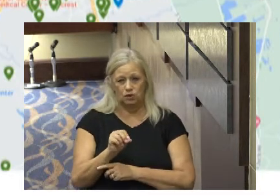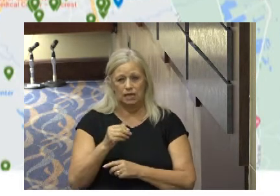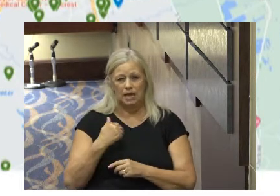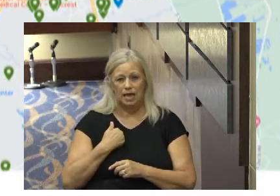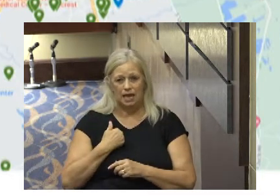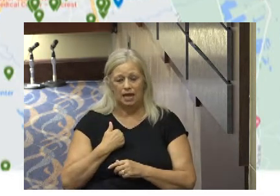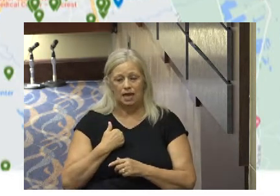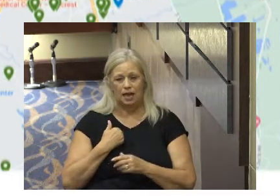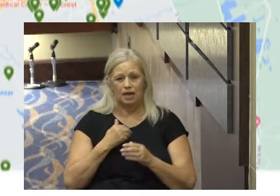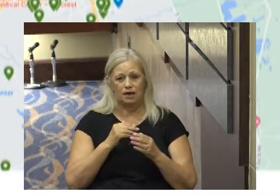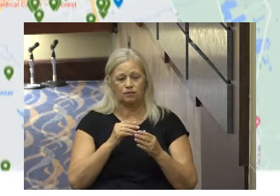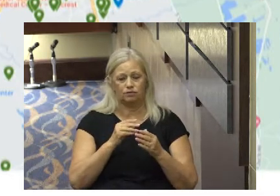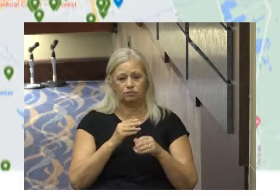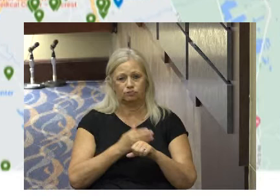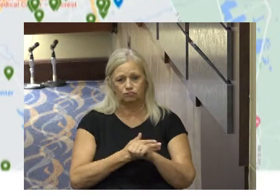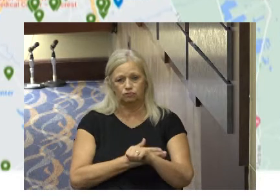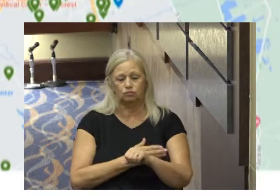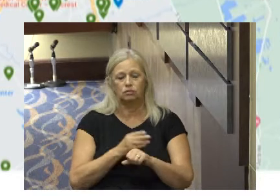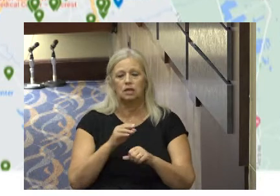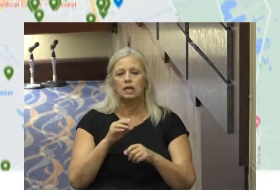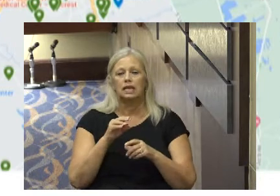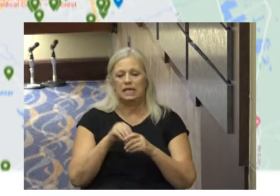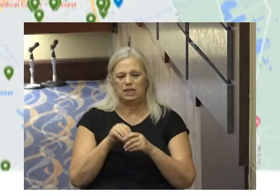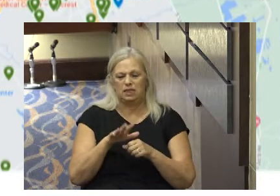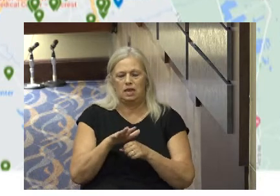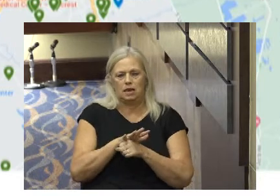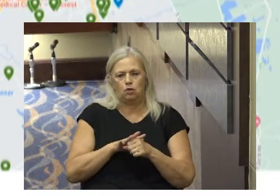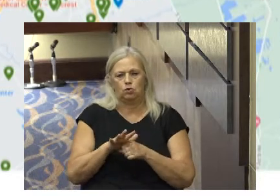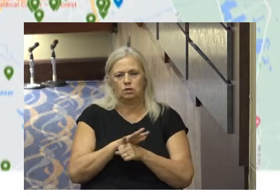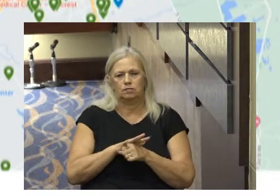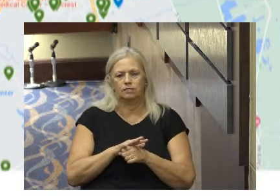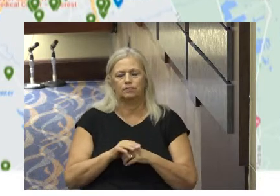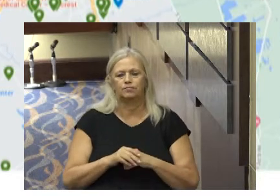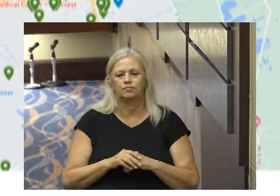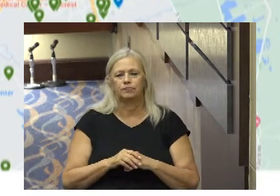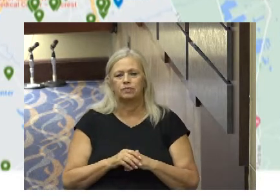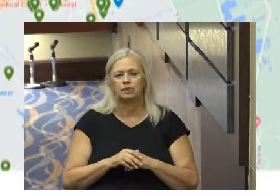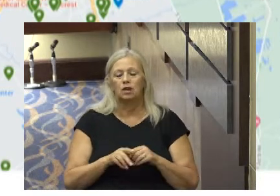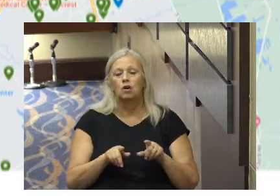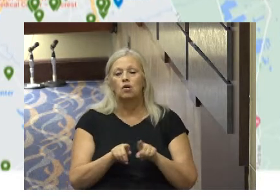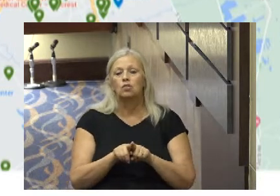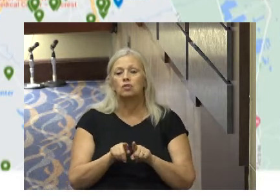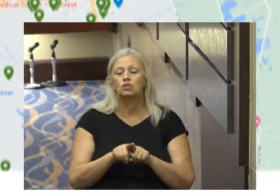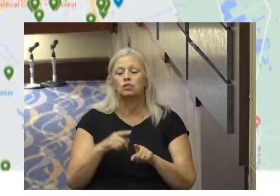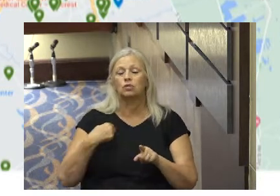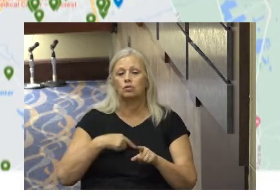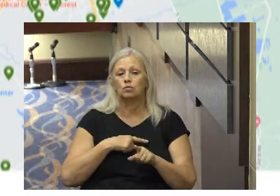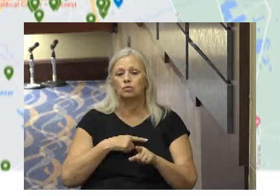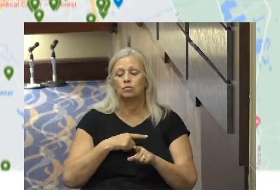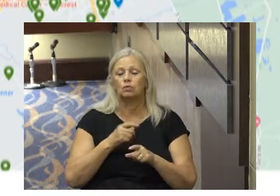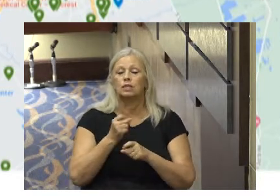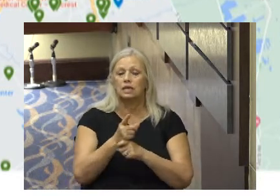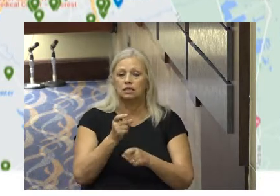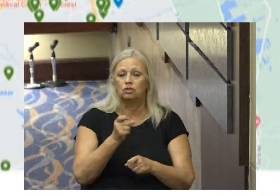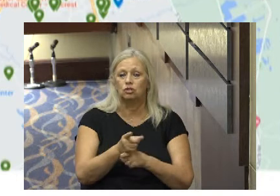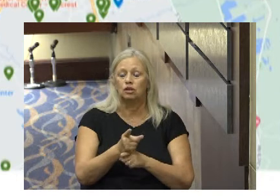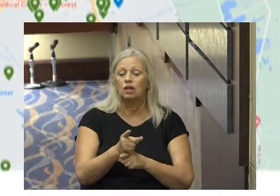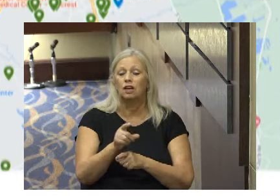by NeighborWorks in this area. We've also added each year